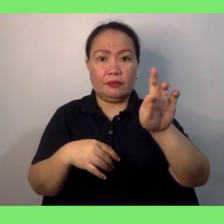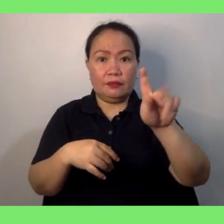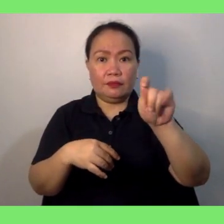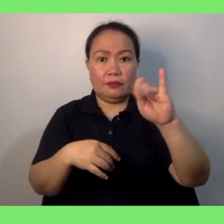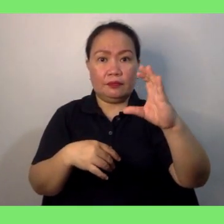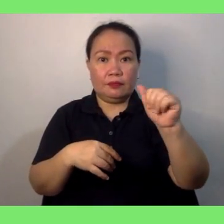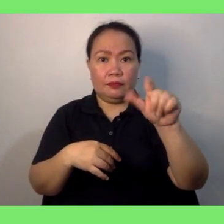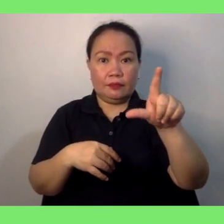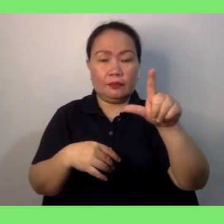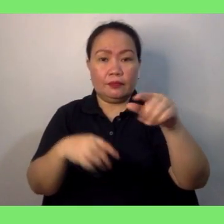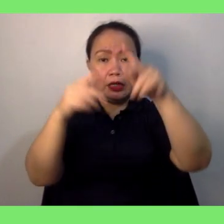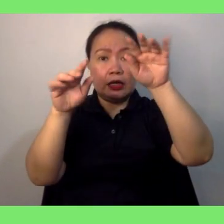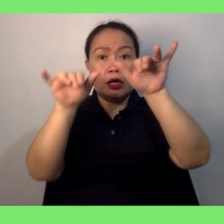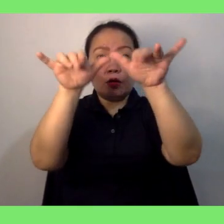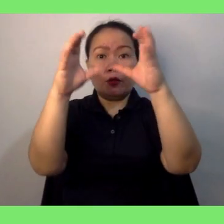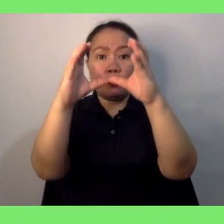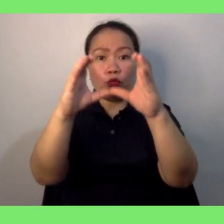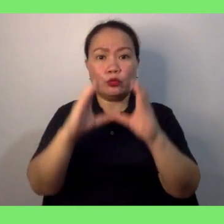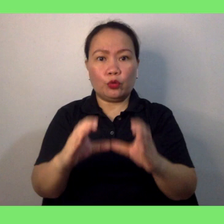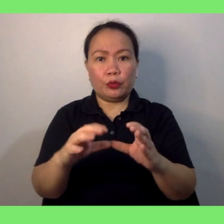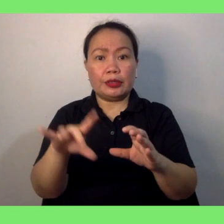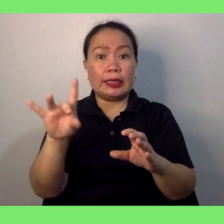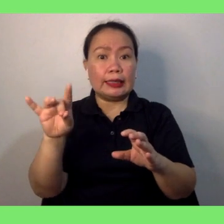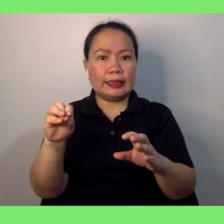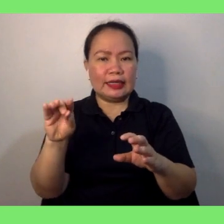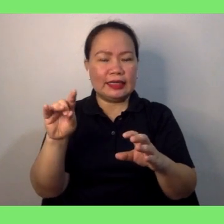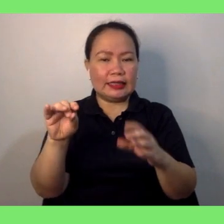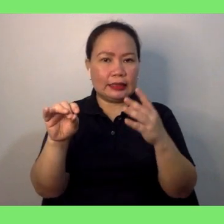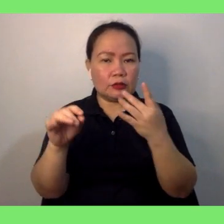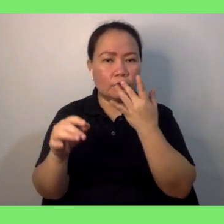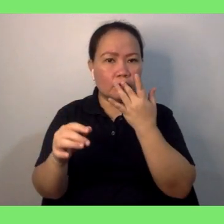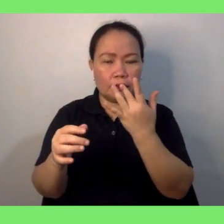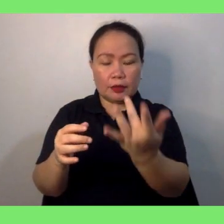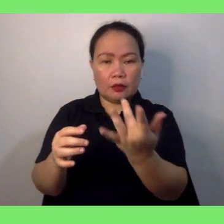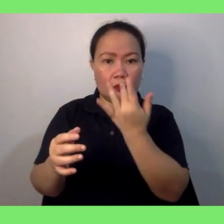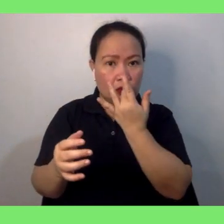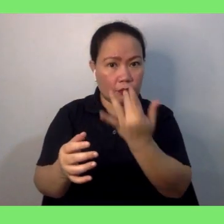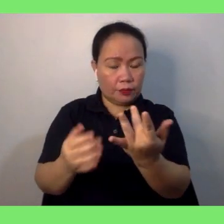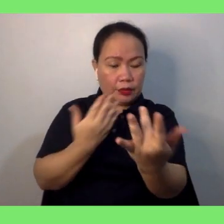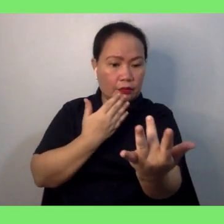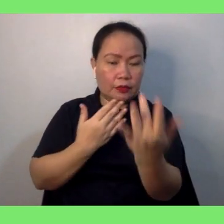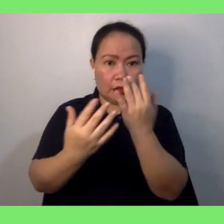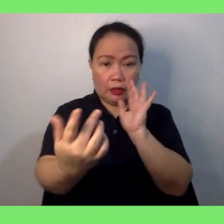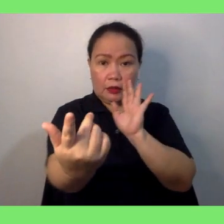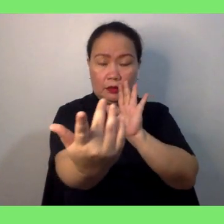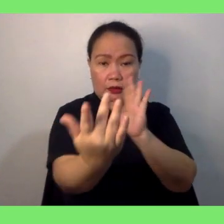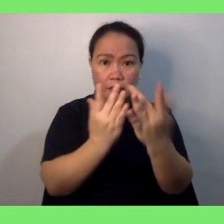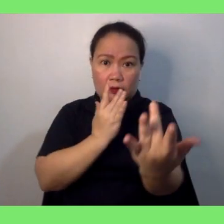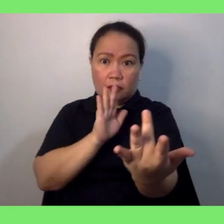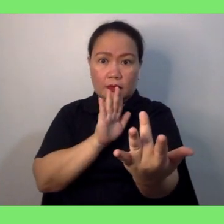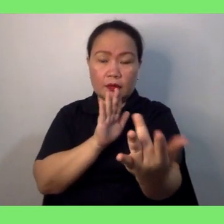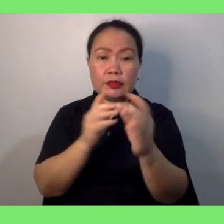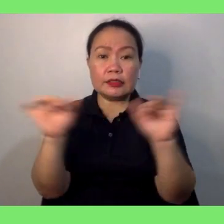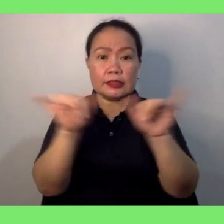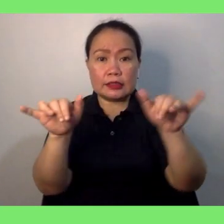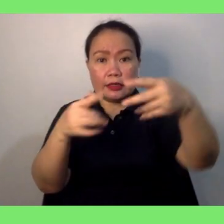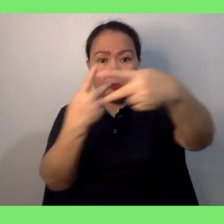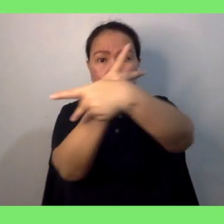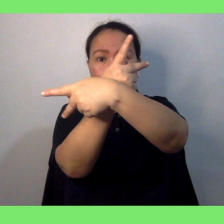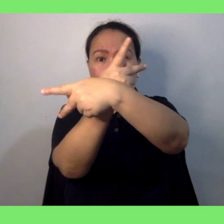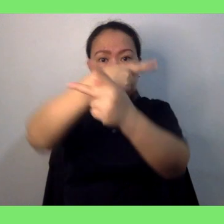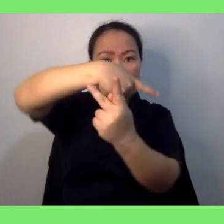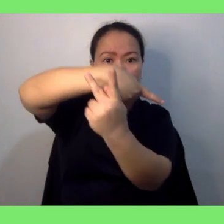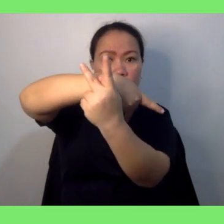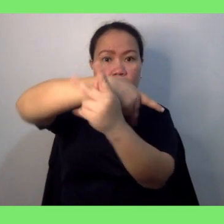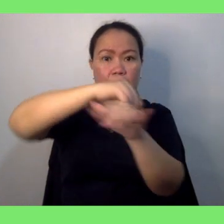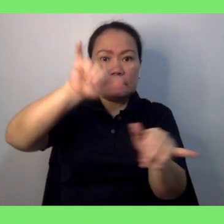angles, congruent yun. So, therefore, malalaman mo kagad that this is also 80 degrees. Okay? So, your angle 3